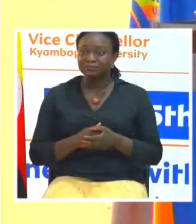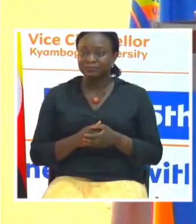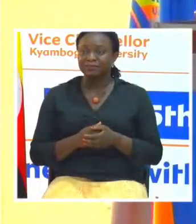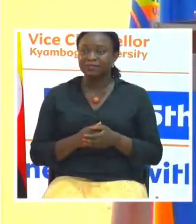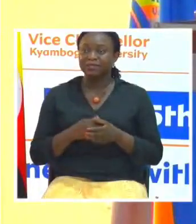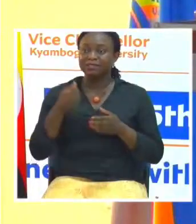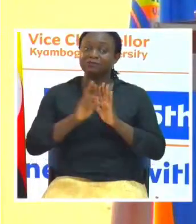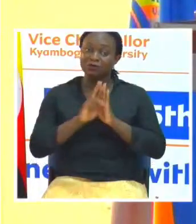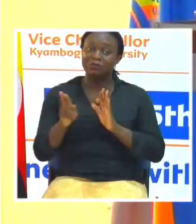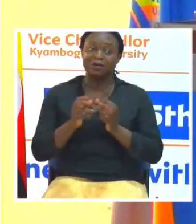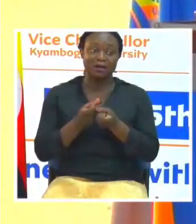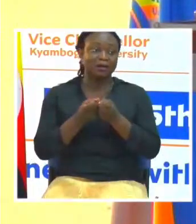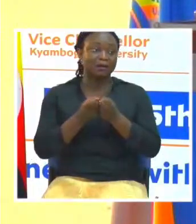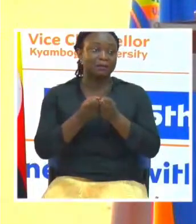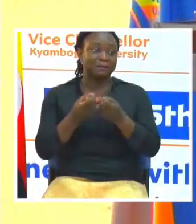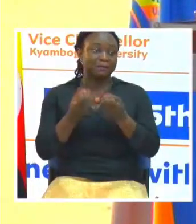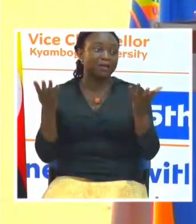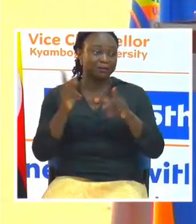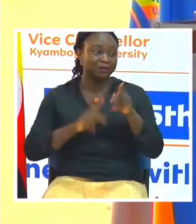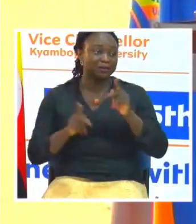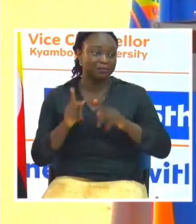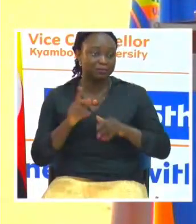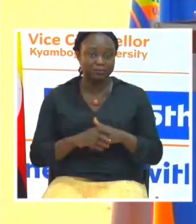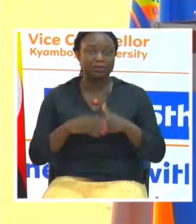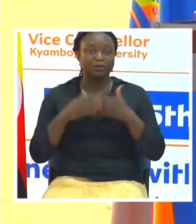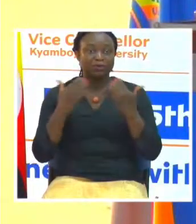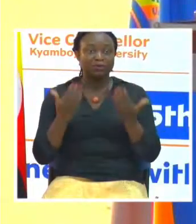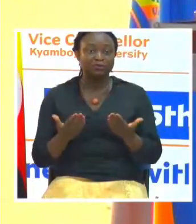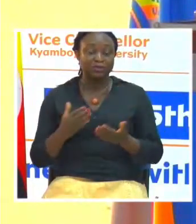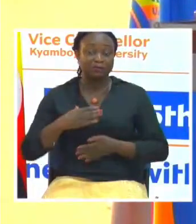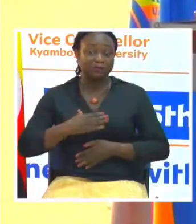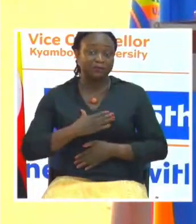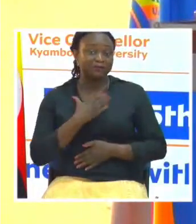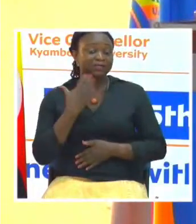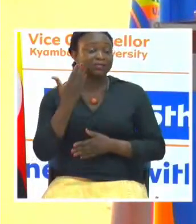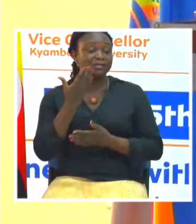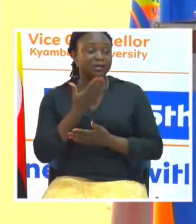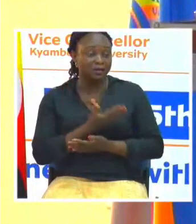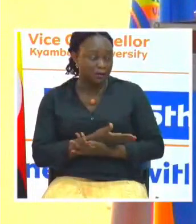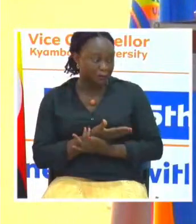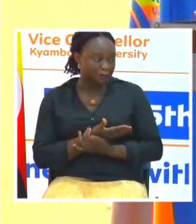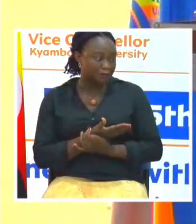other people, and that makes every difference. Our visitor from